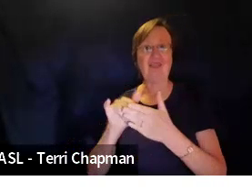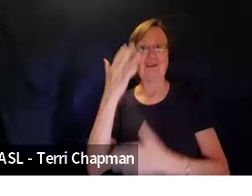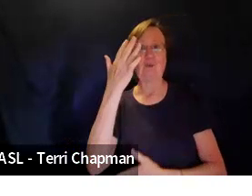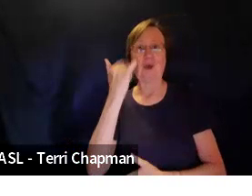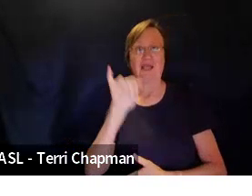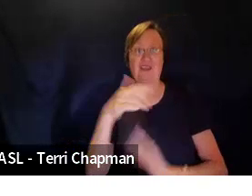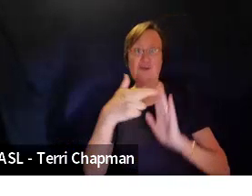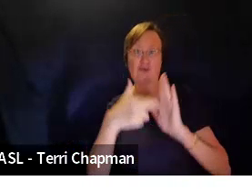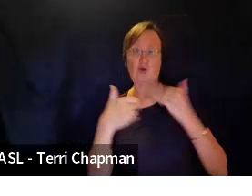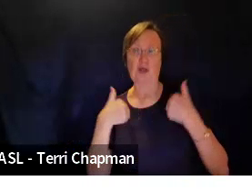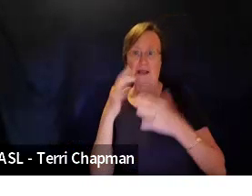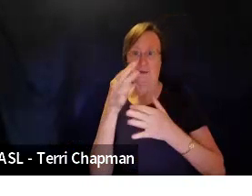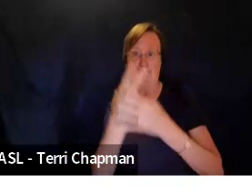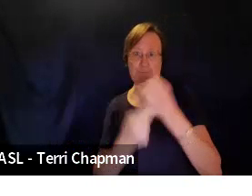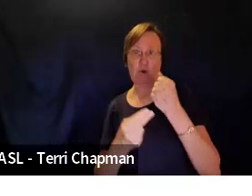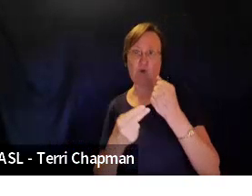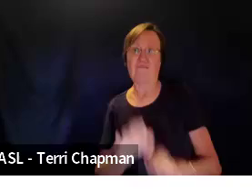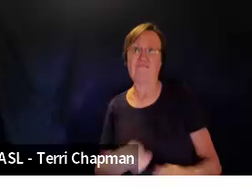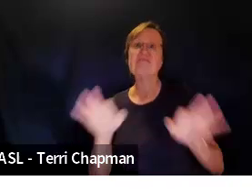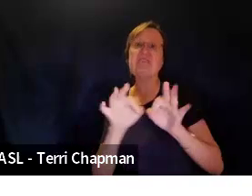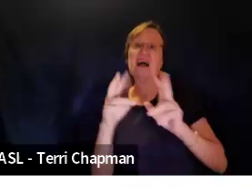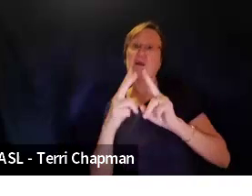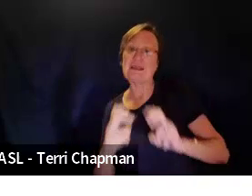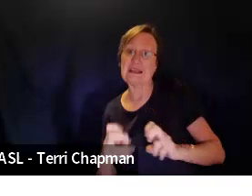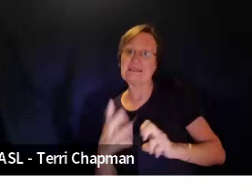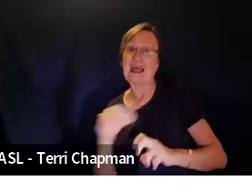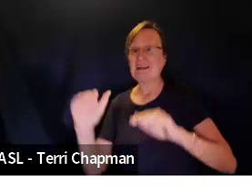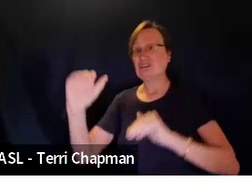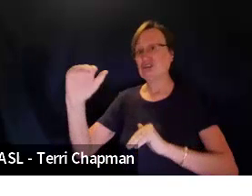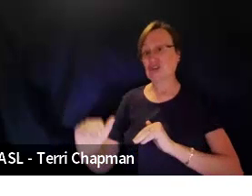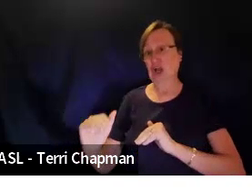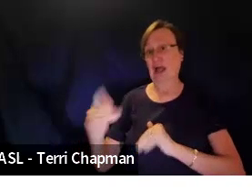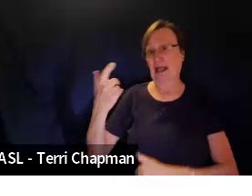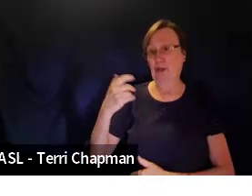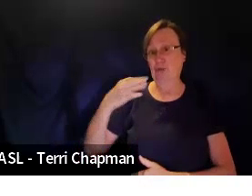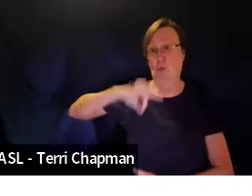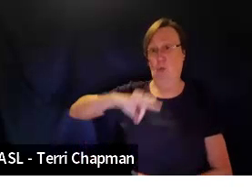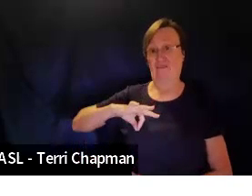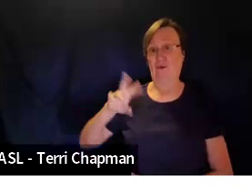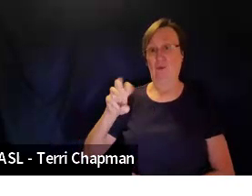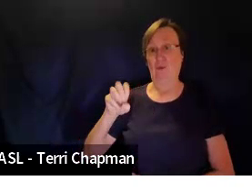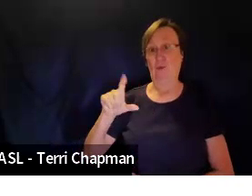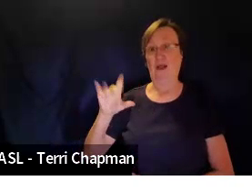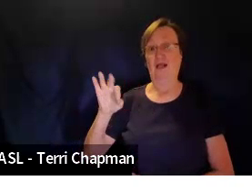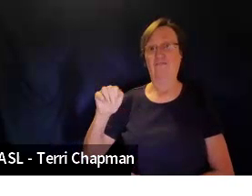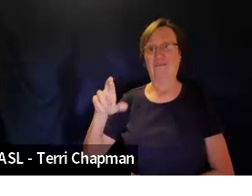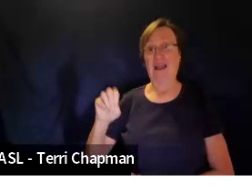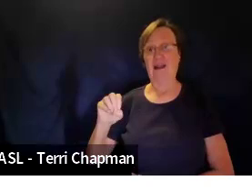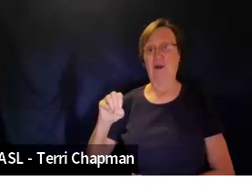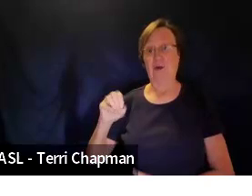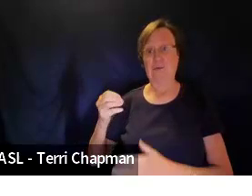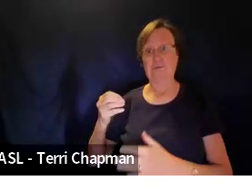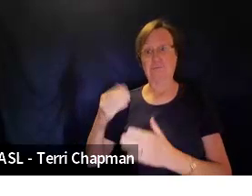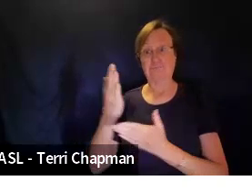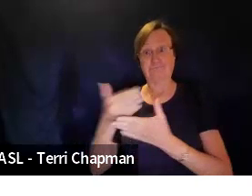tool and this child welfare provision, is so important in disability. I'm